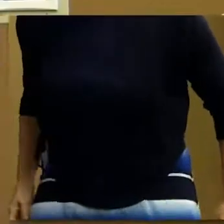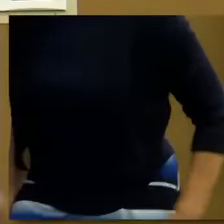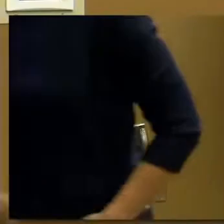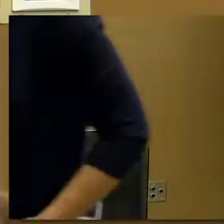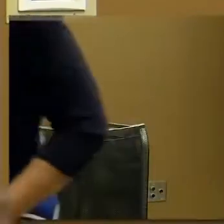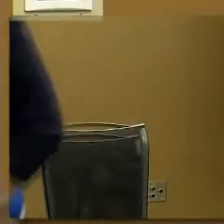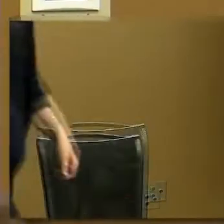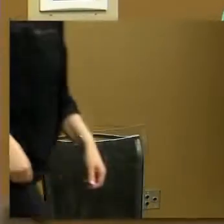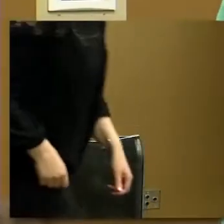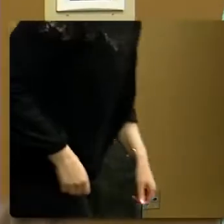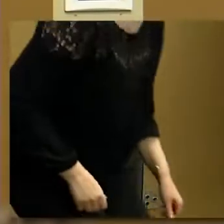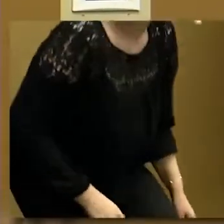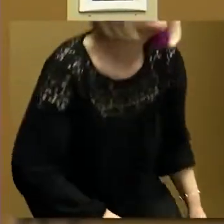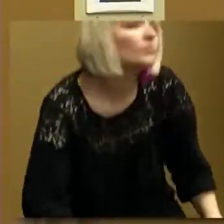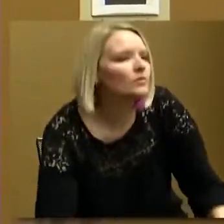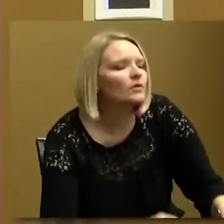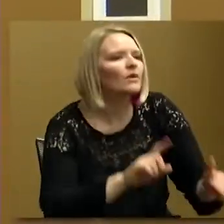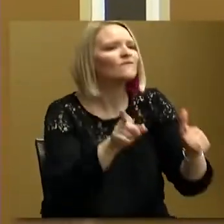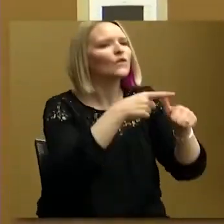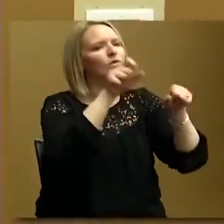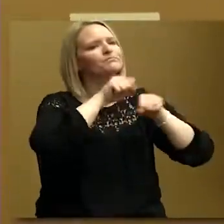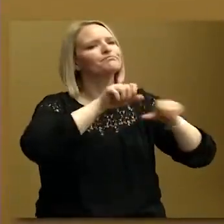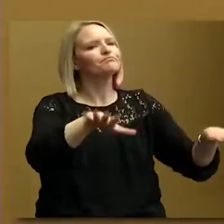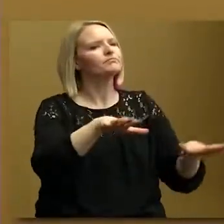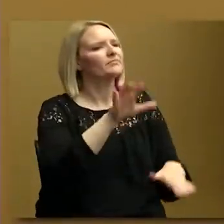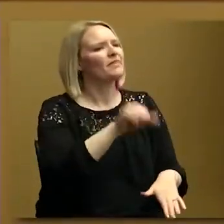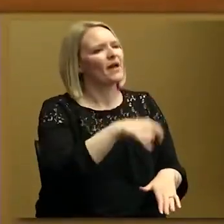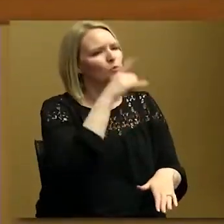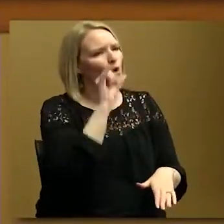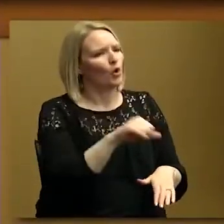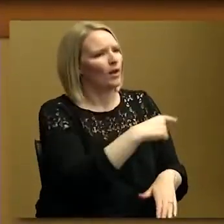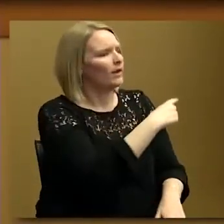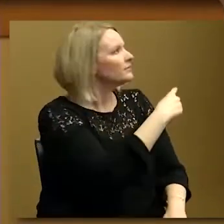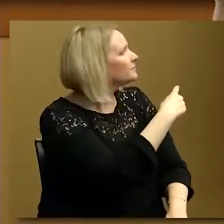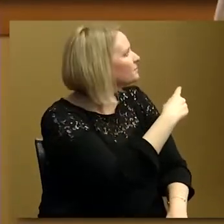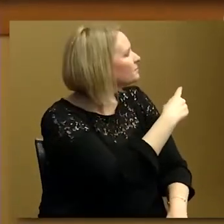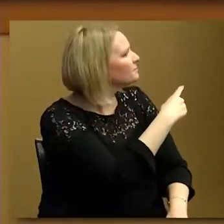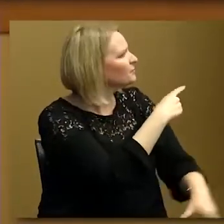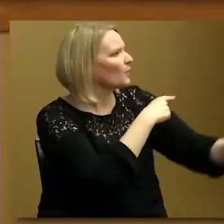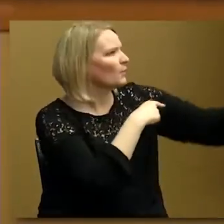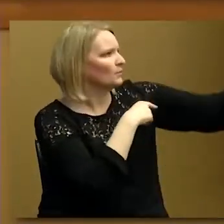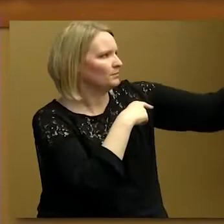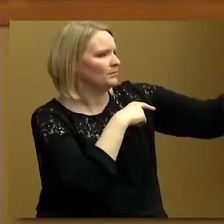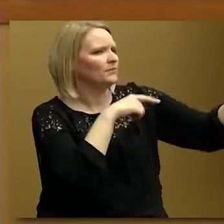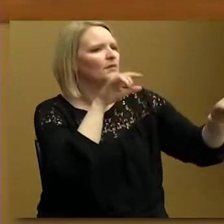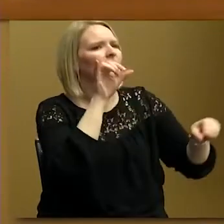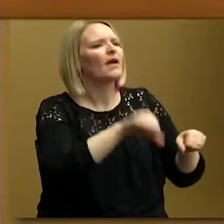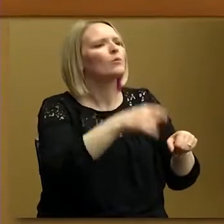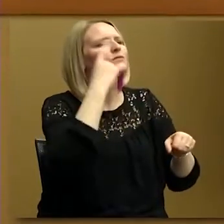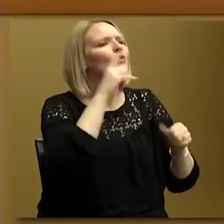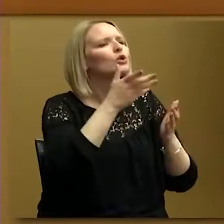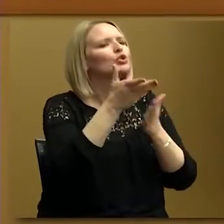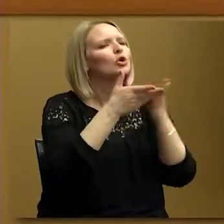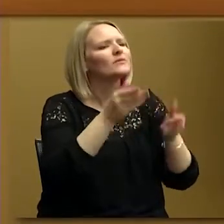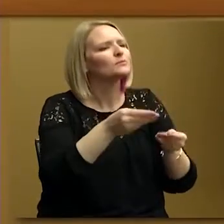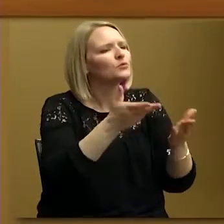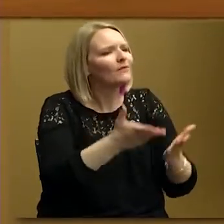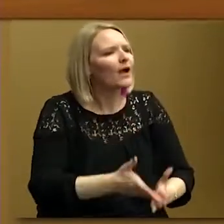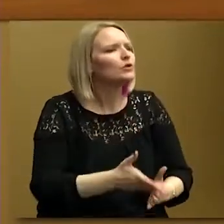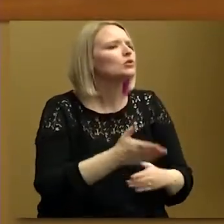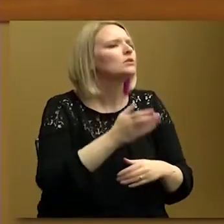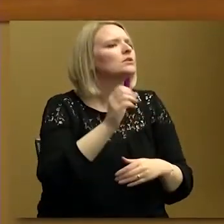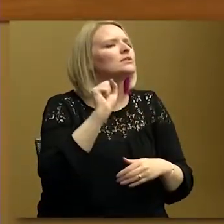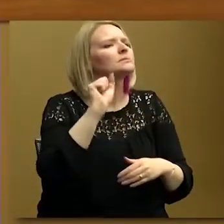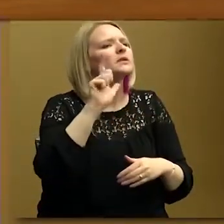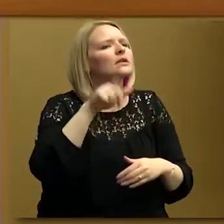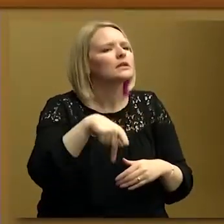it was. It was this. And it was for service providers. It was for speech paths and